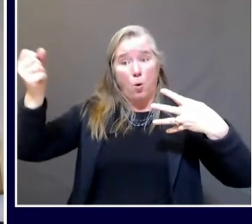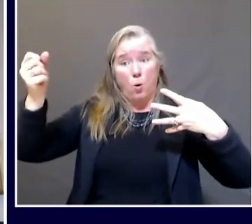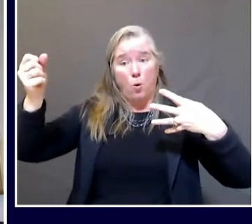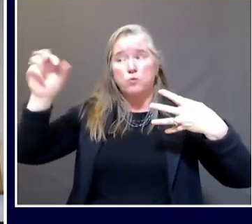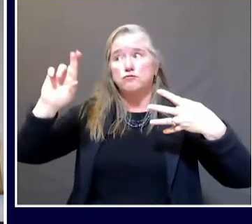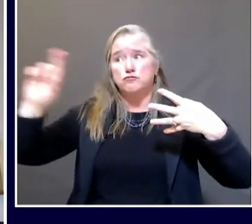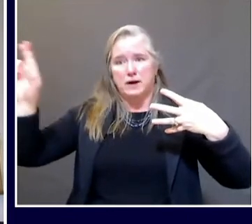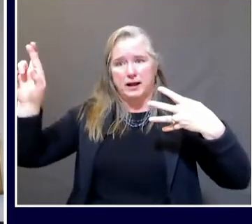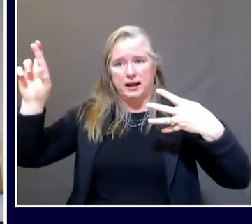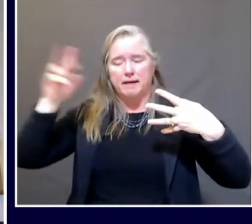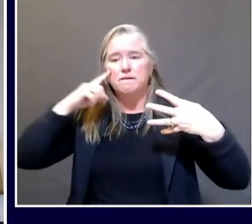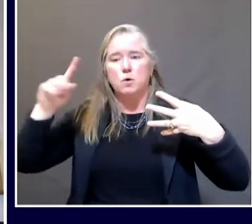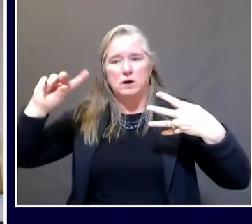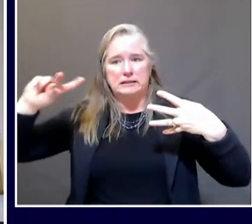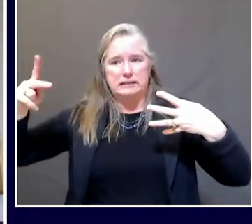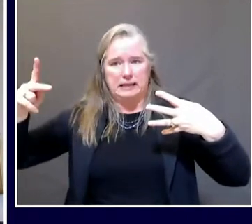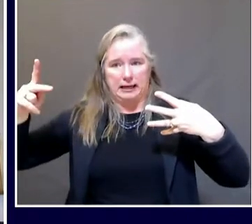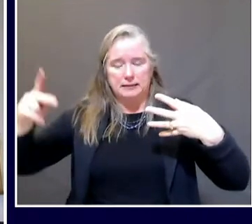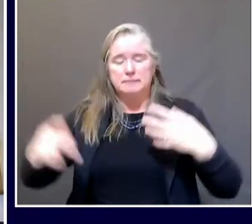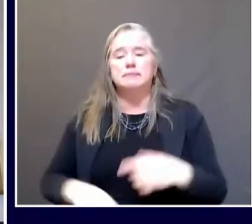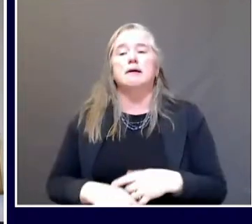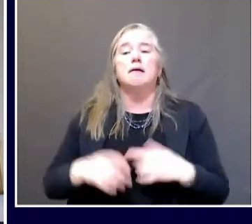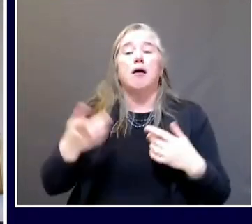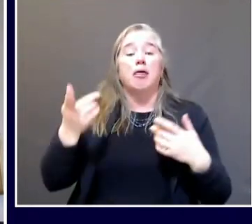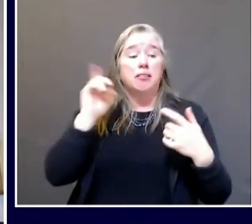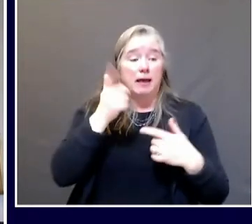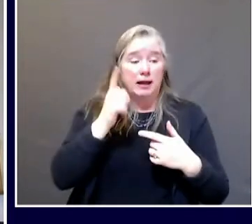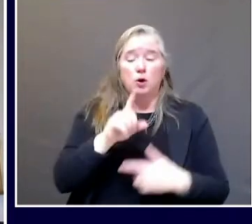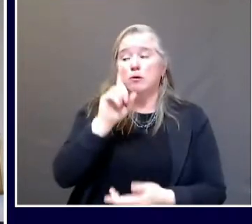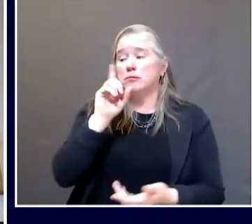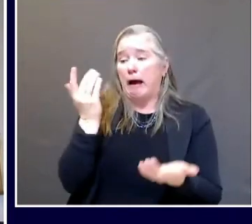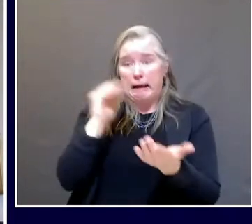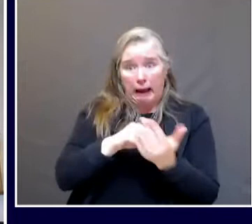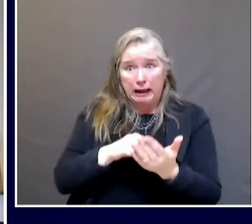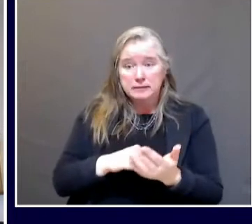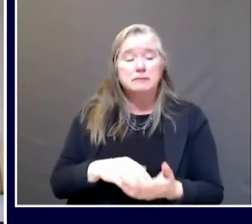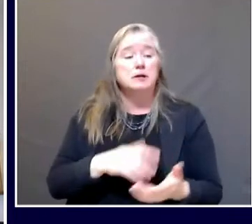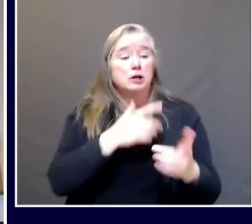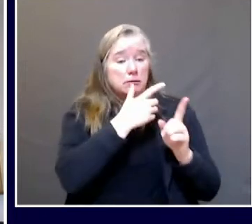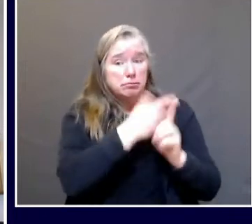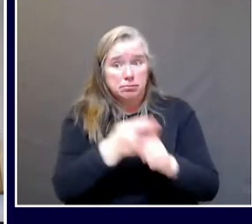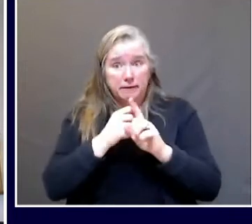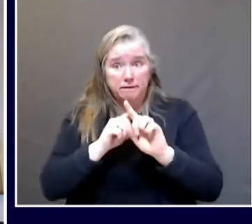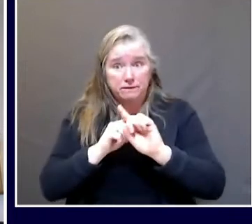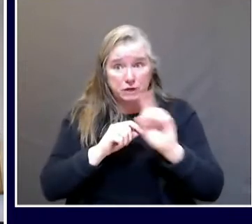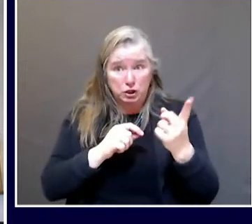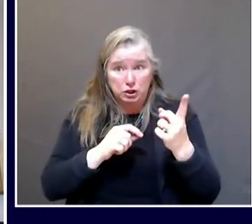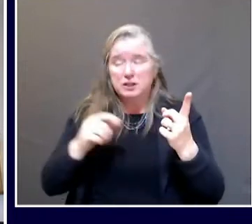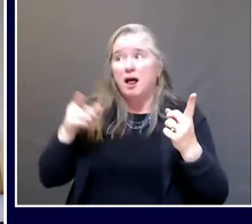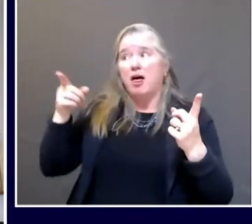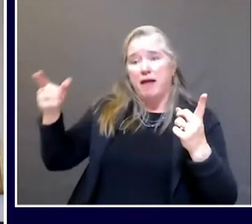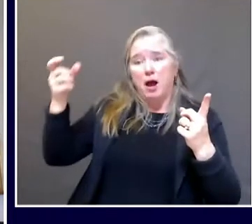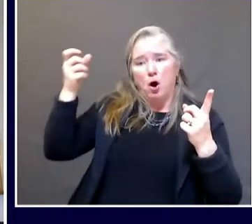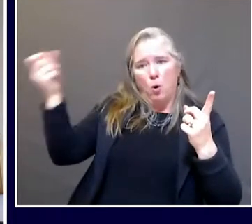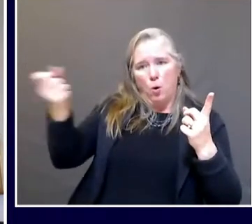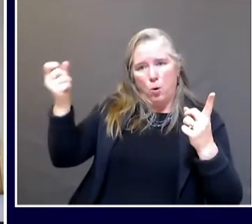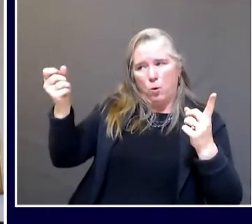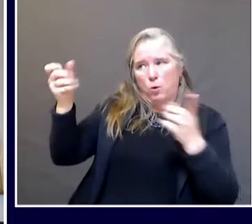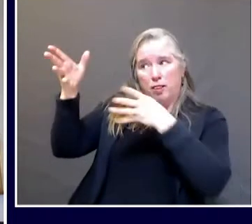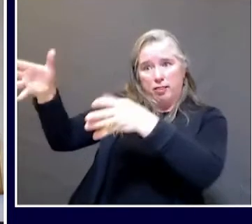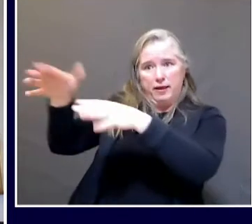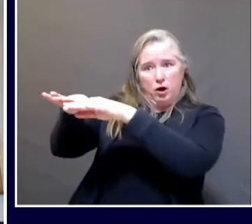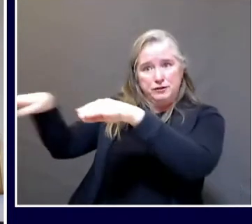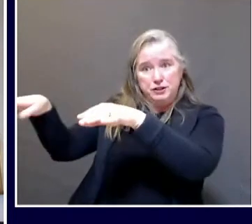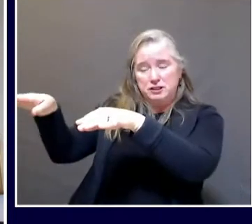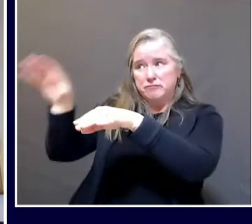to representations that had been made earlier in the week, where we had been informed that there were, in fact,